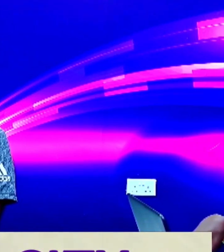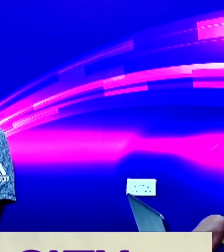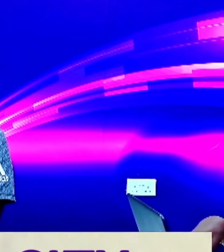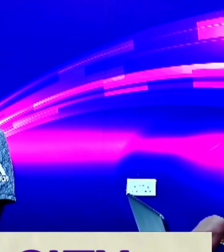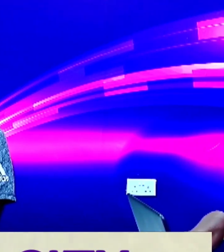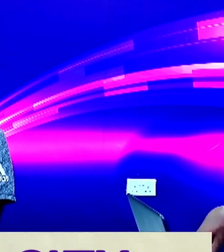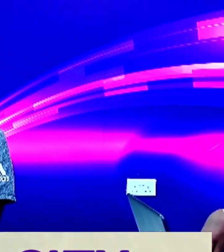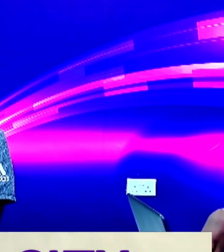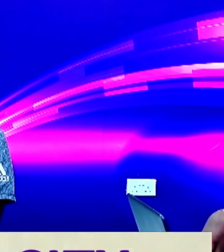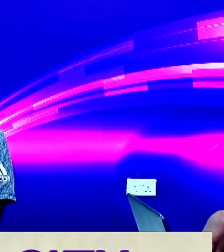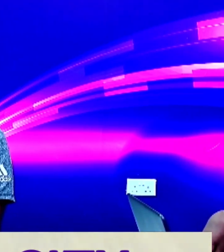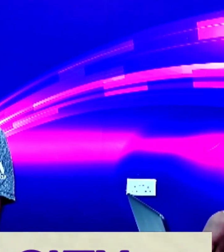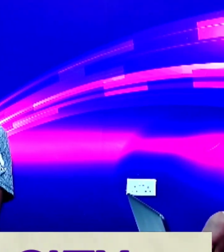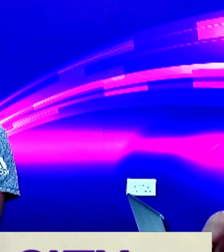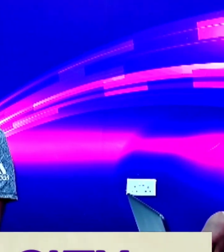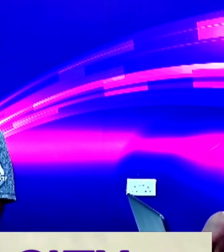he's the best player